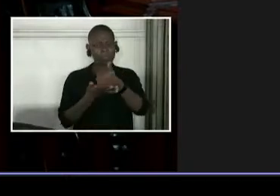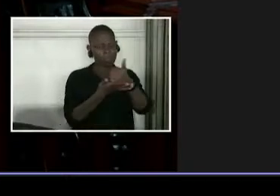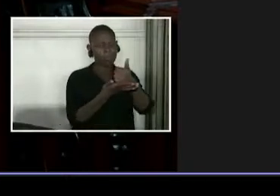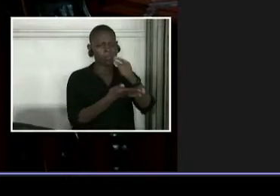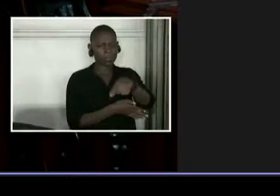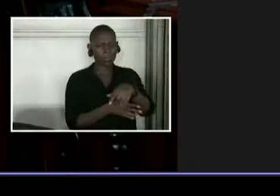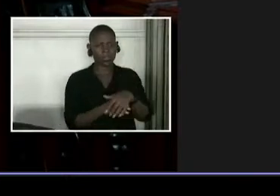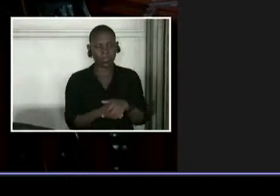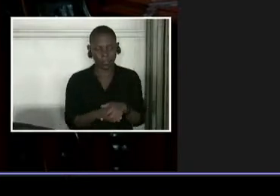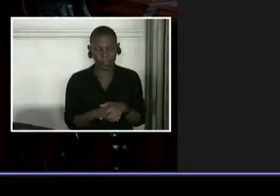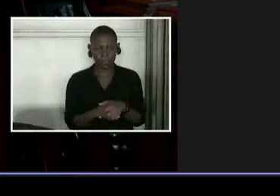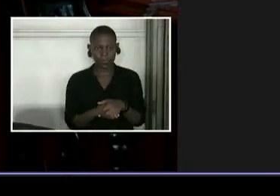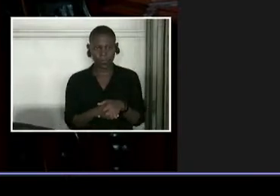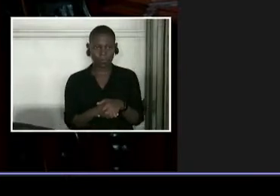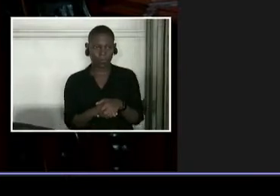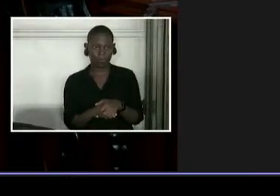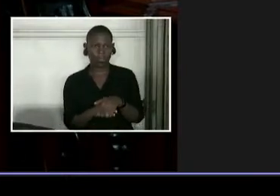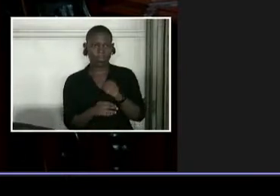Act,